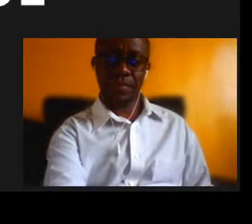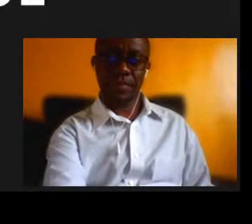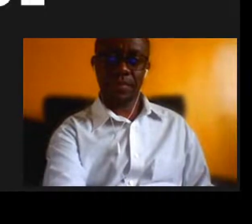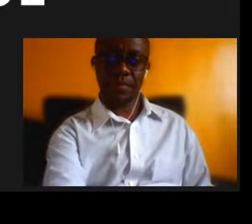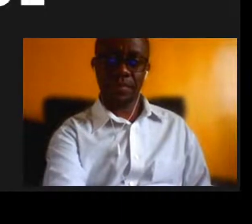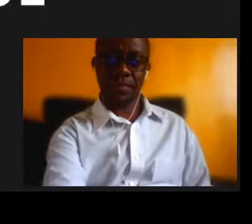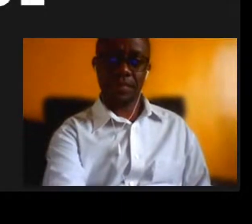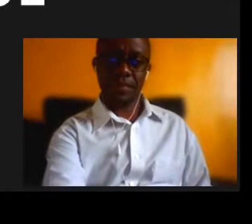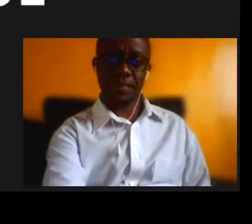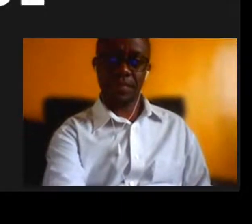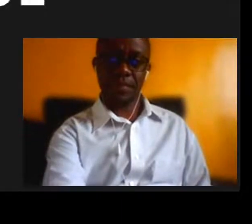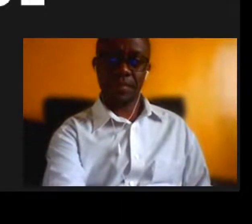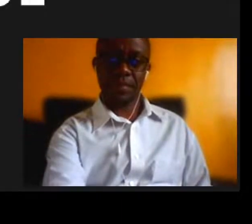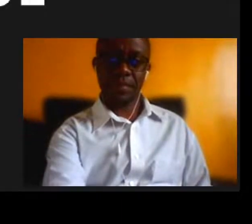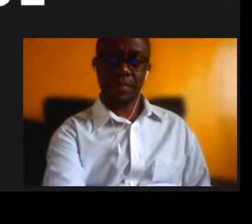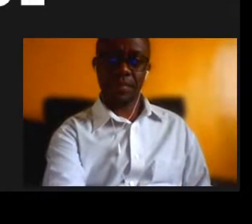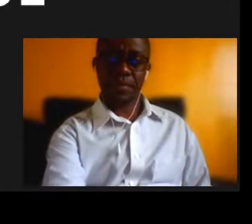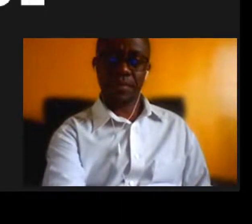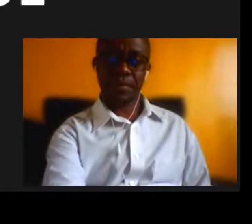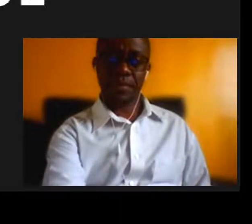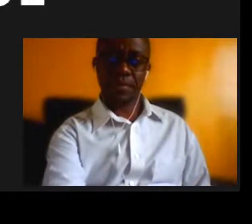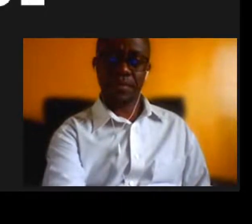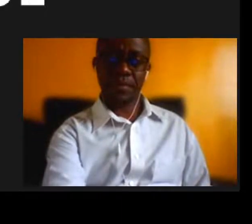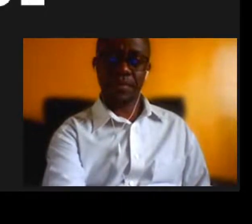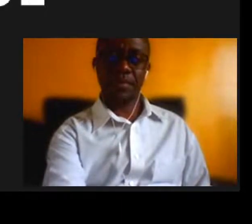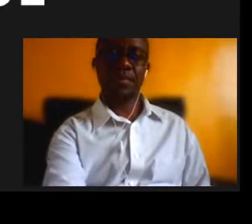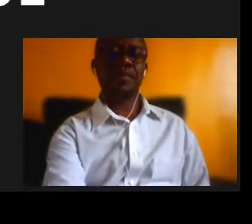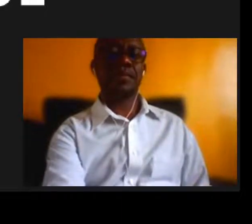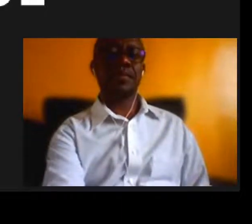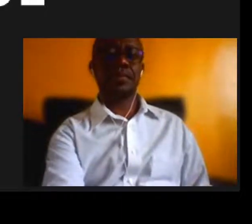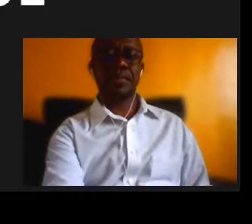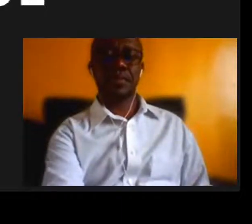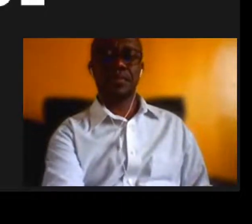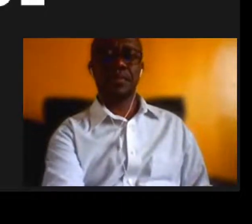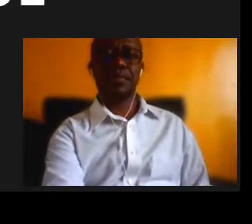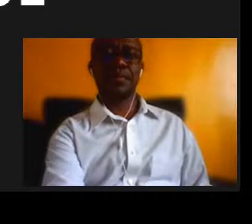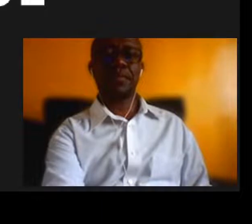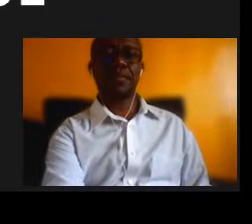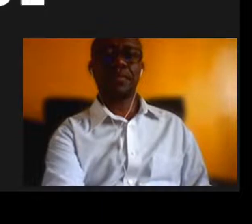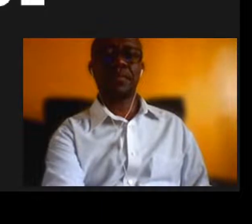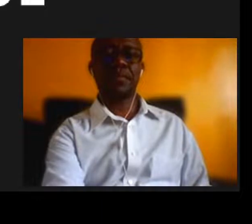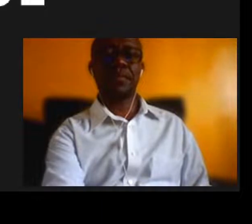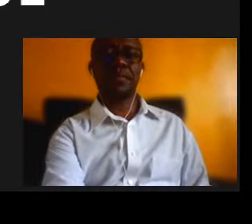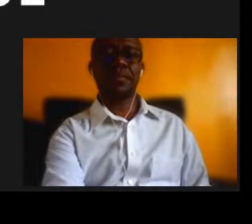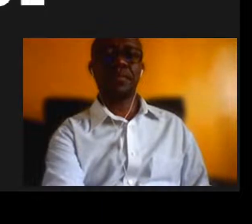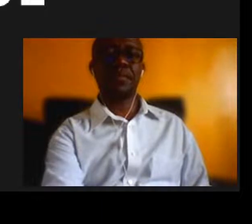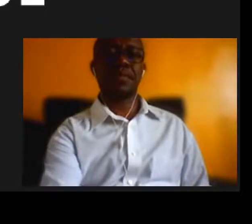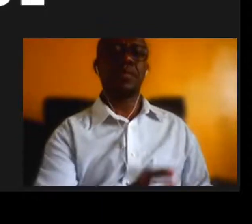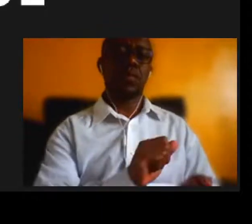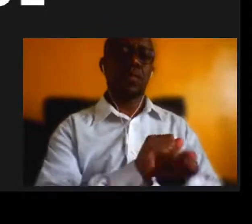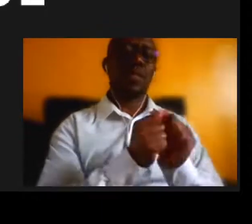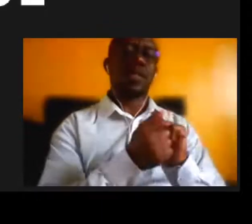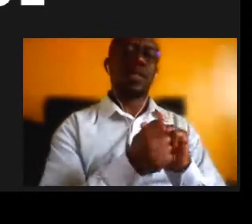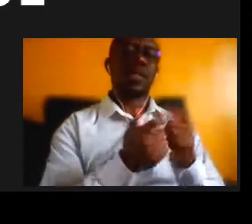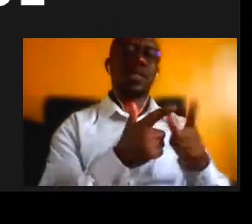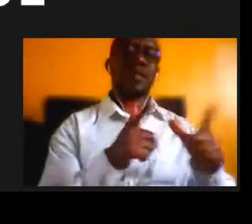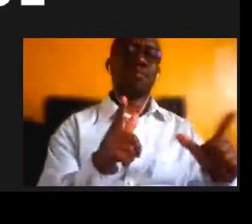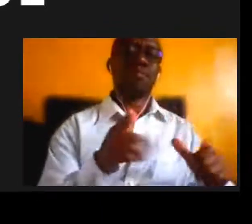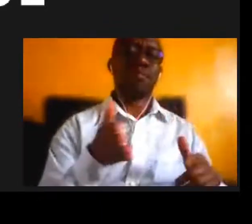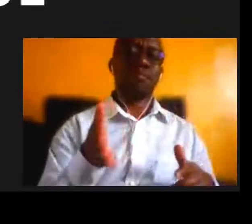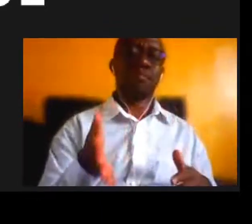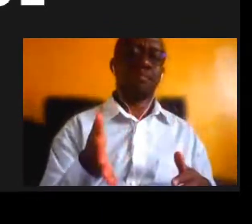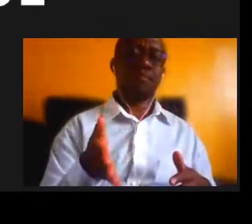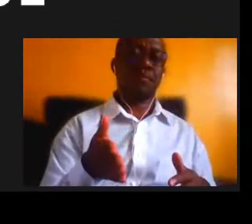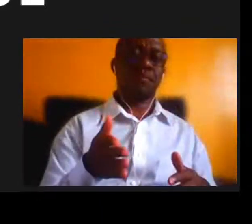We didn't have a serious lockdown like what has been done in other countries, but